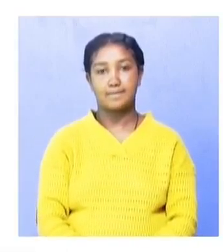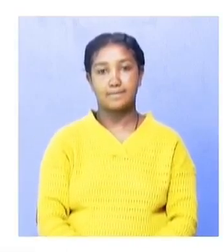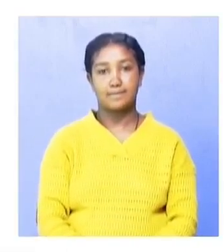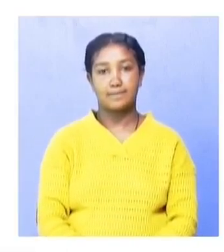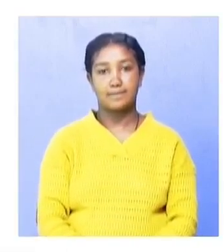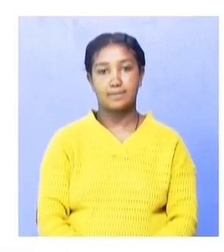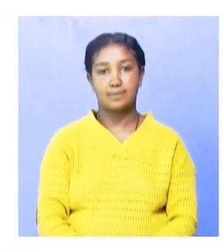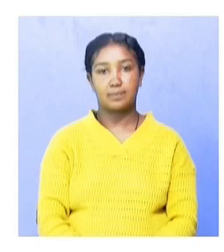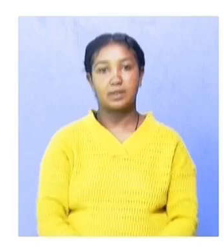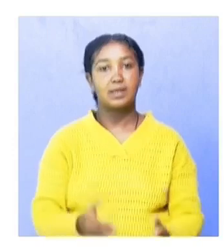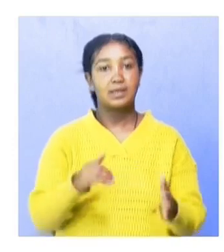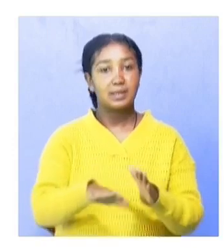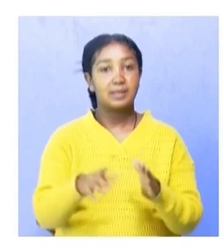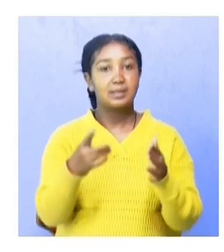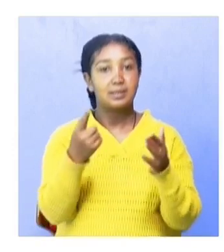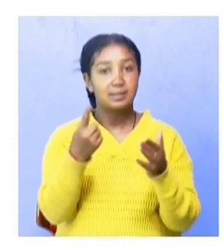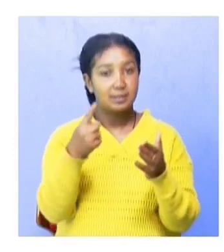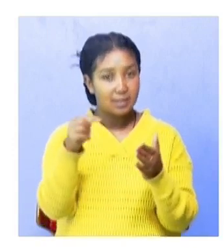in the